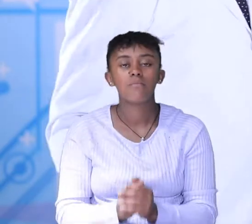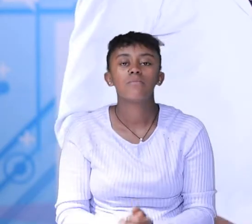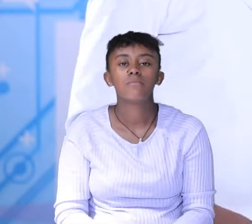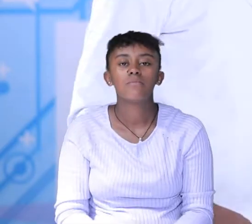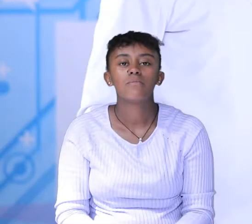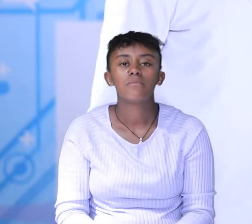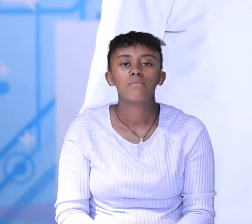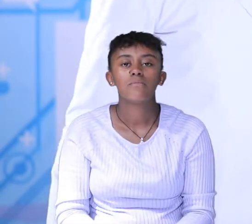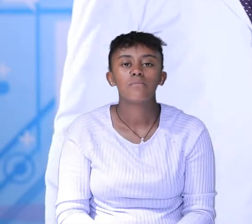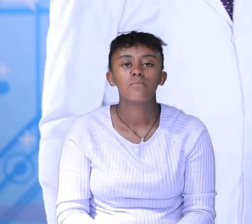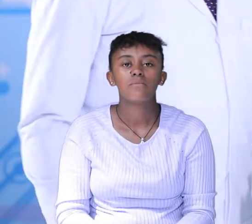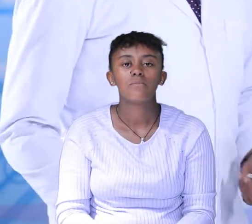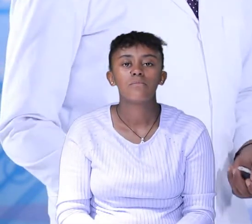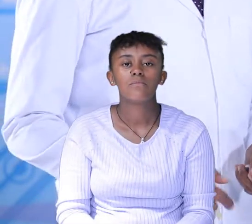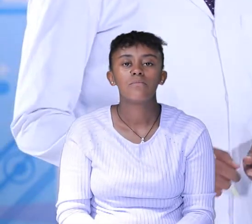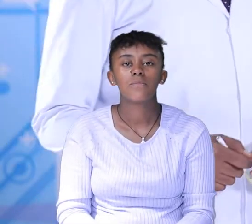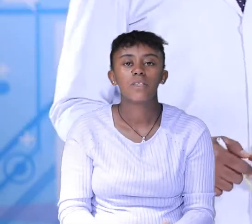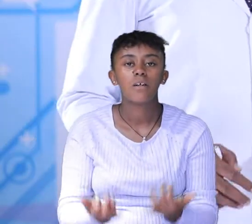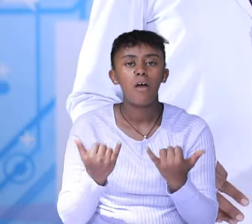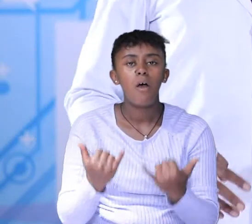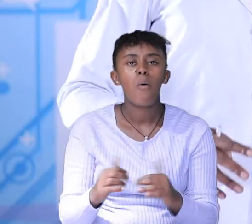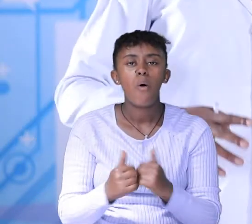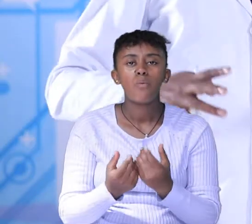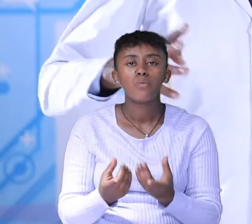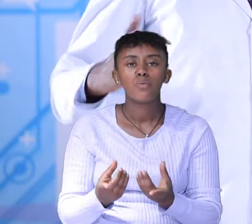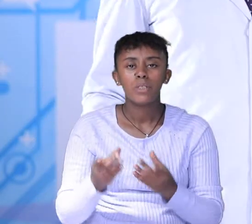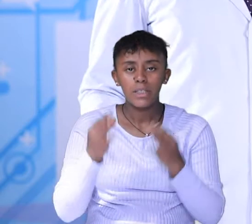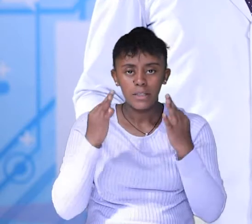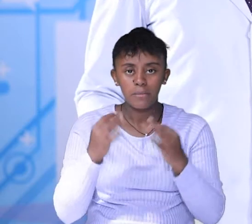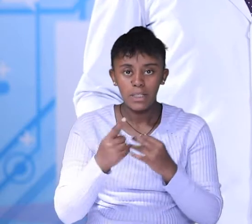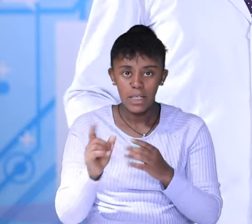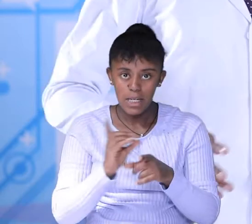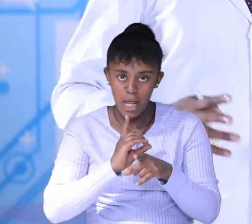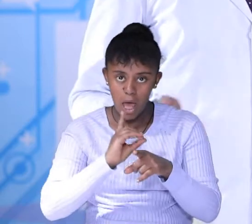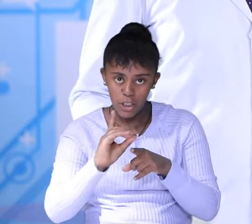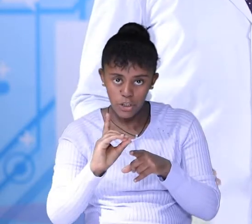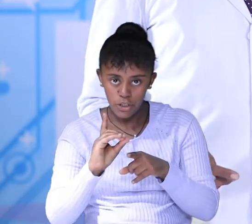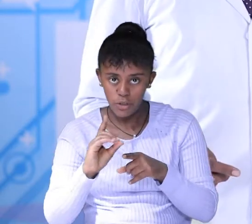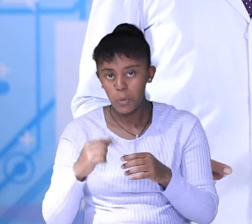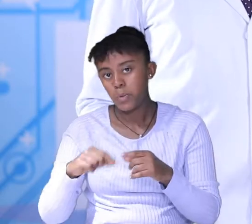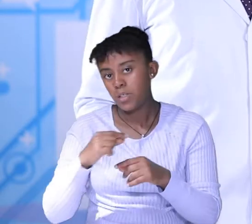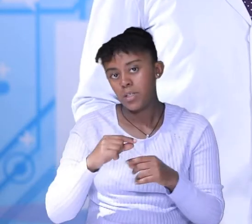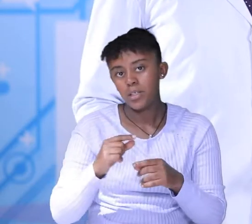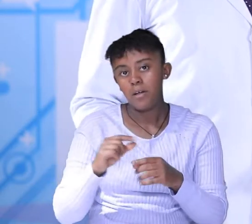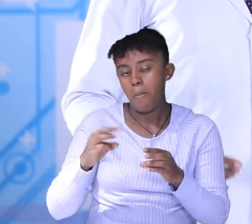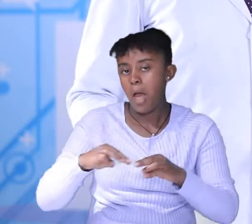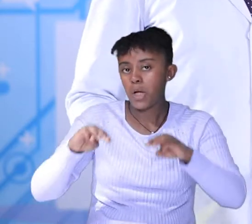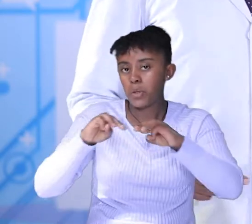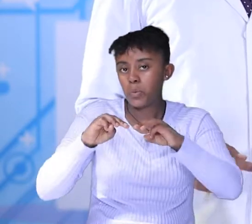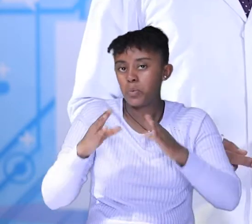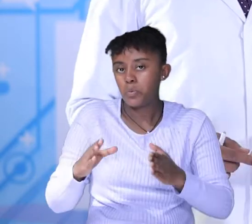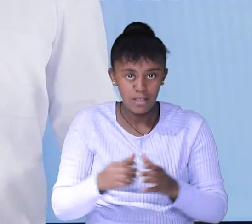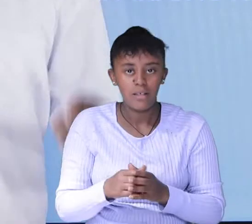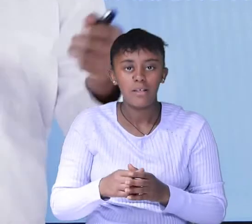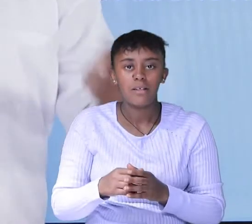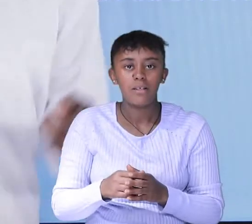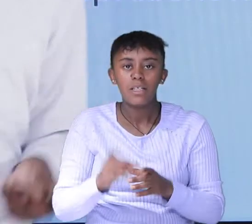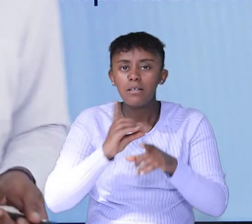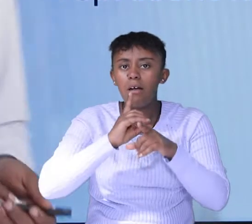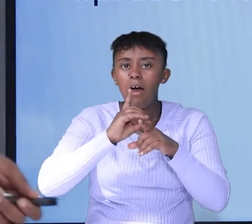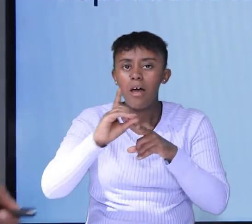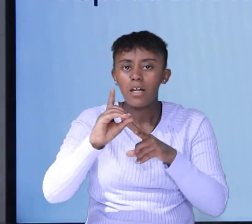distance between the two forces. For example, let's take this segment. There is a force which is acting in this direction.